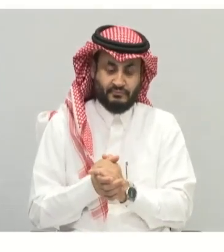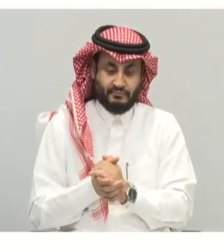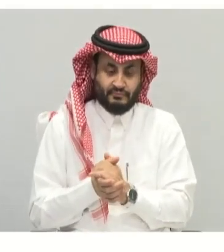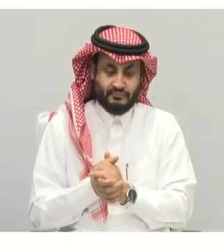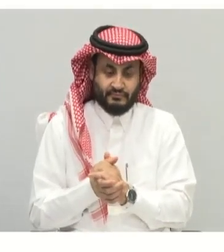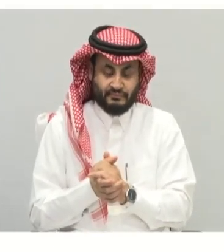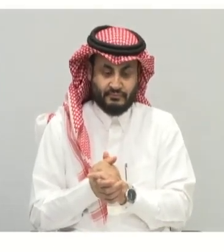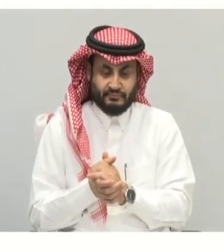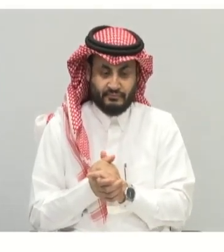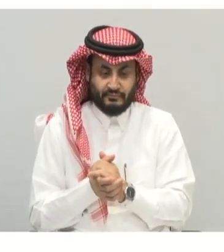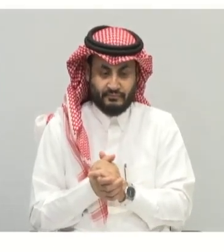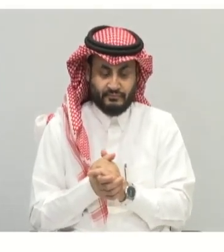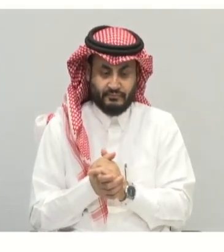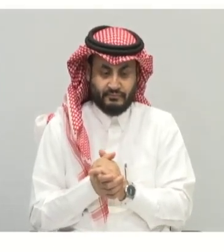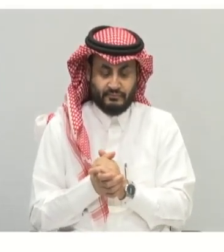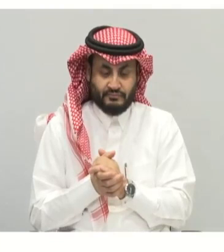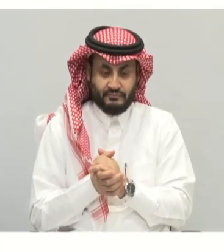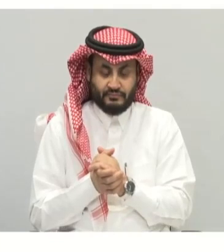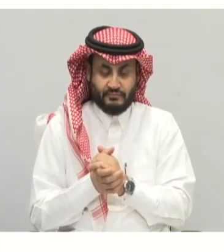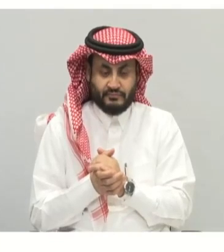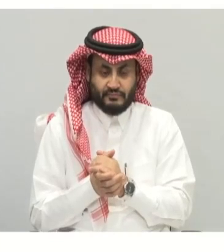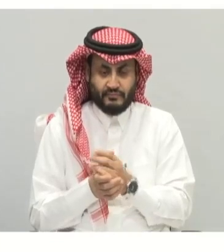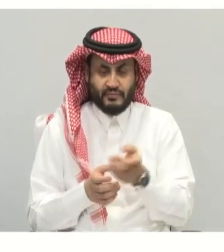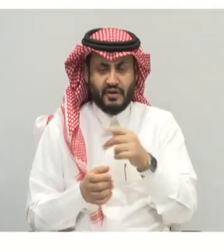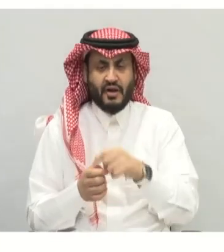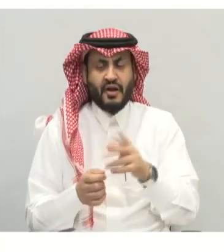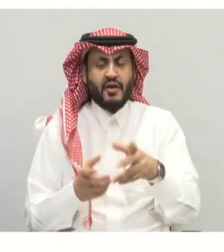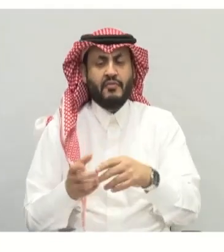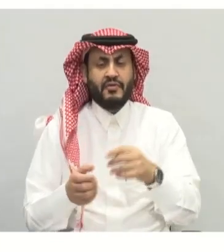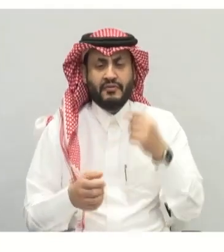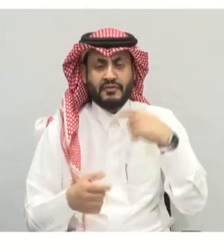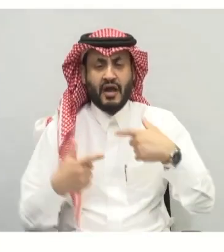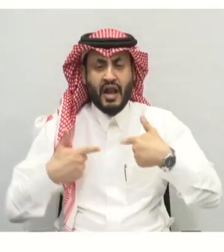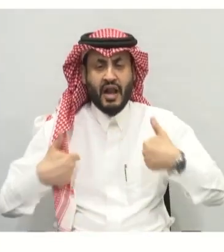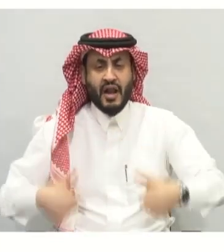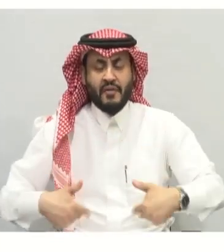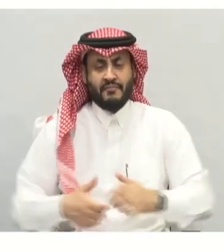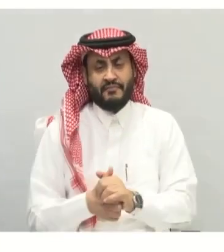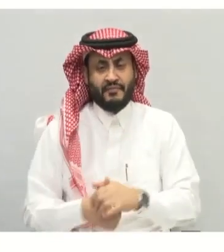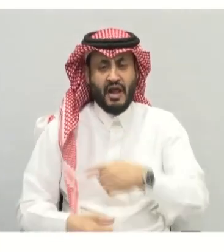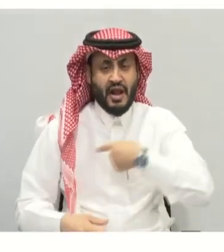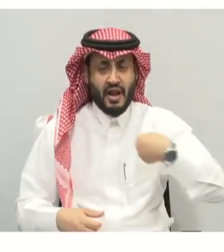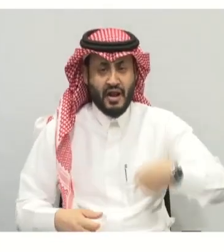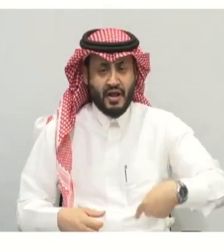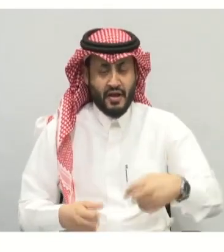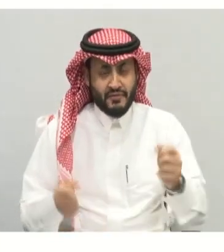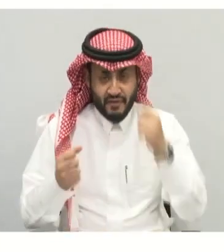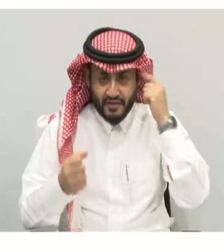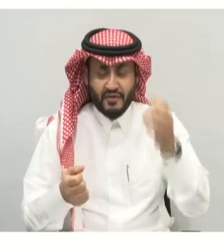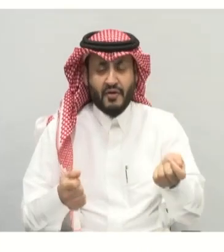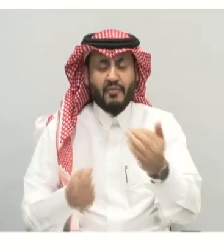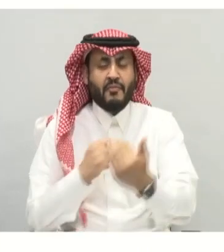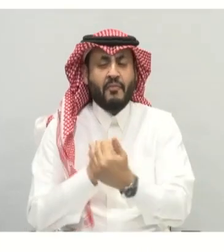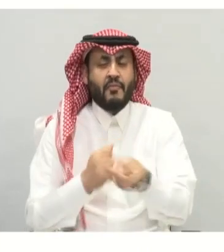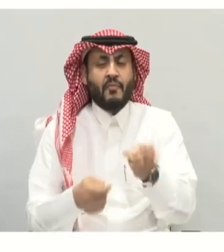to China and will is asking him to know more about China and know more about Edgar and how did